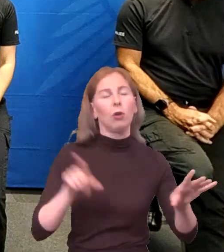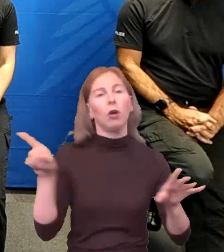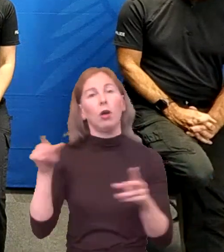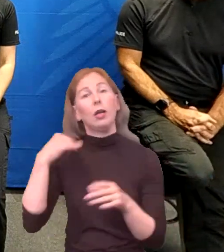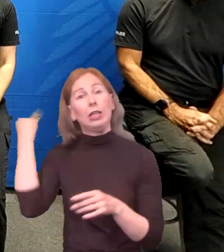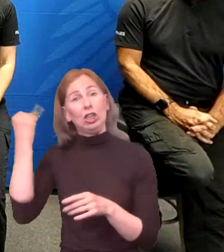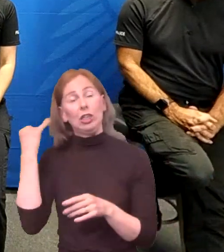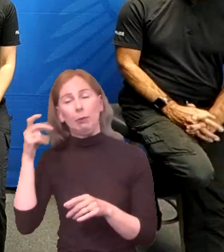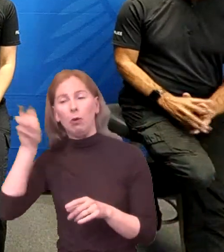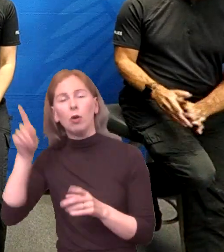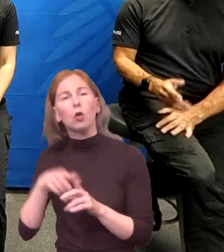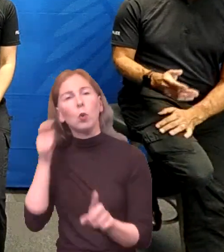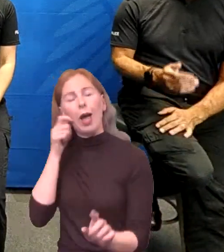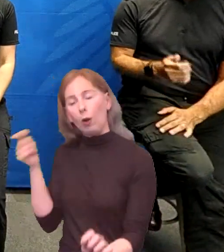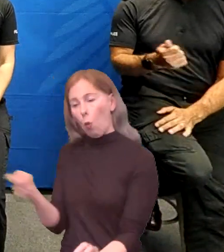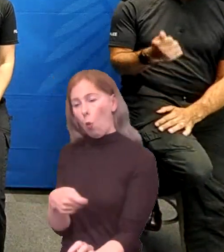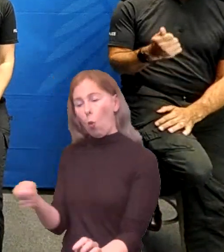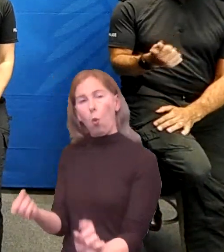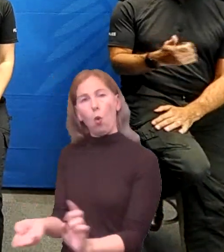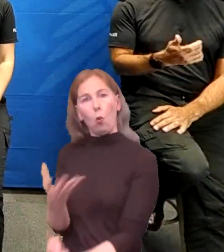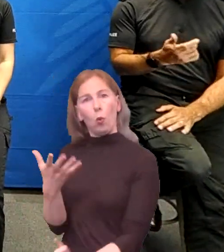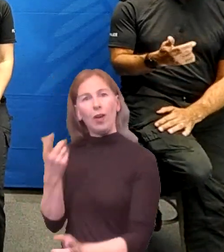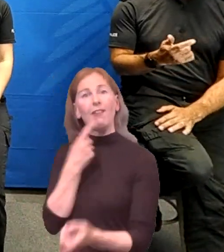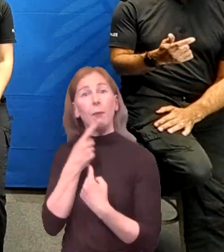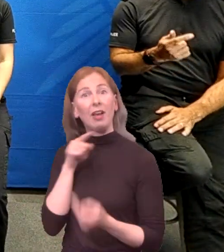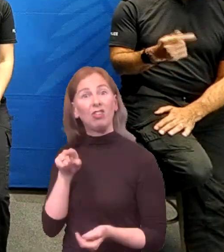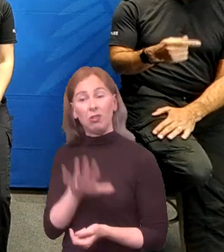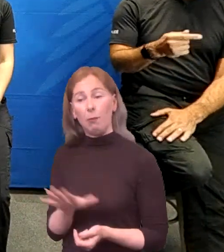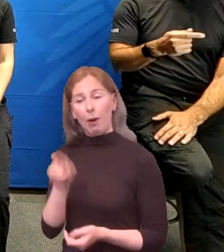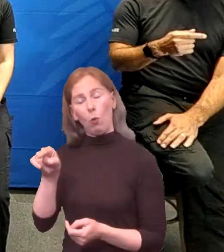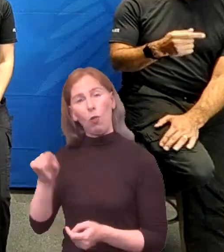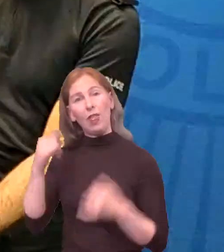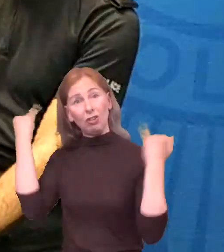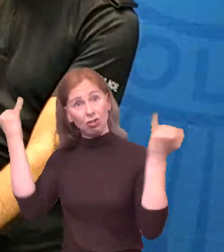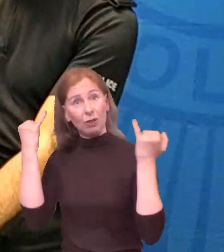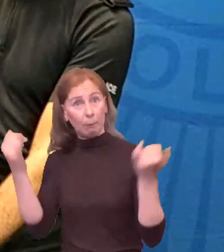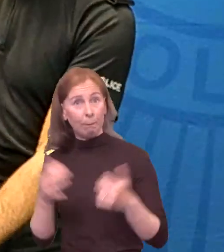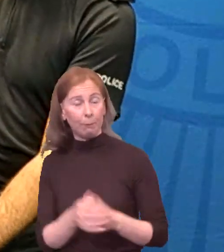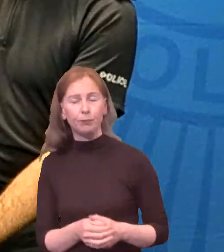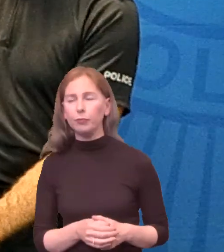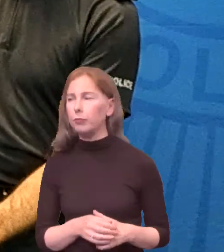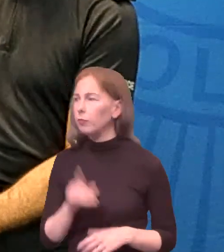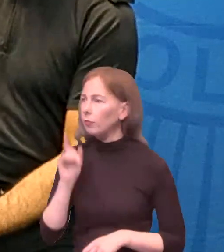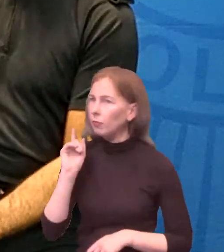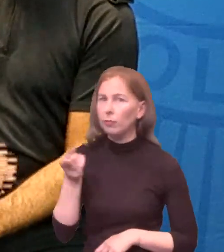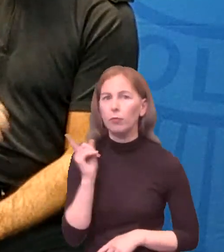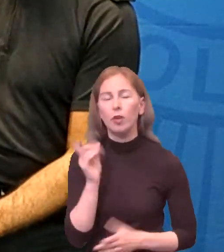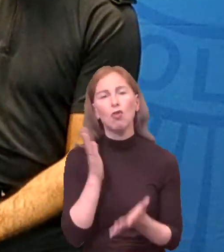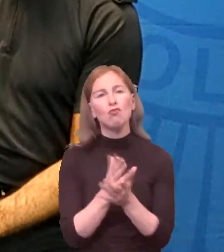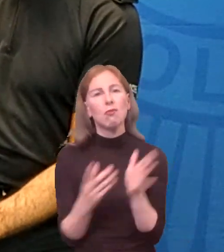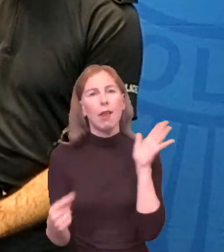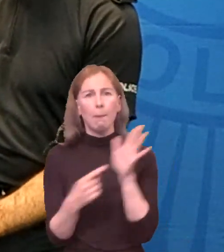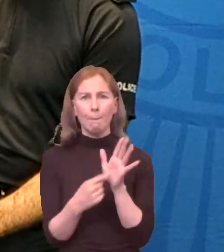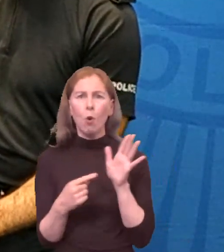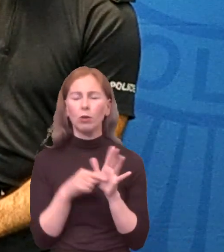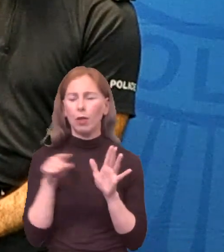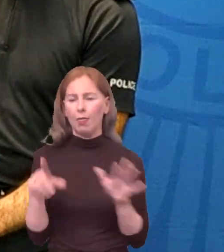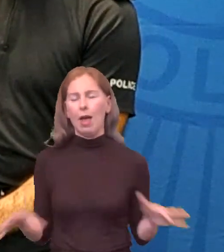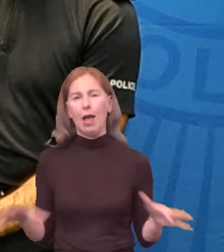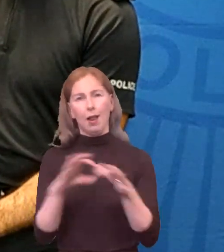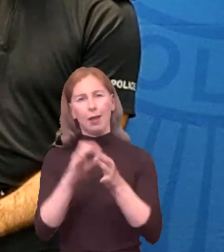about that sheep. But I think that's really important, because that links into more rural crime where you can